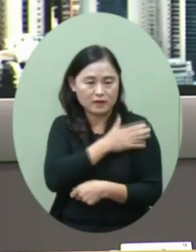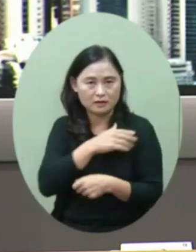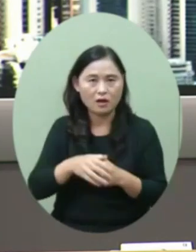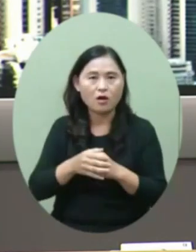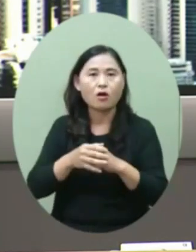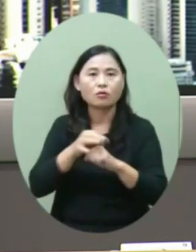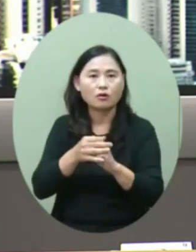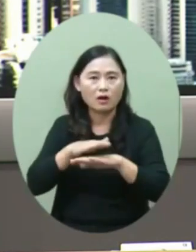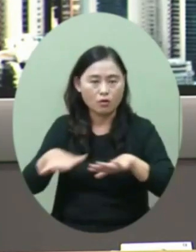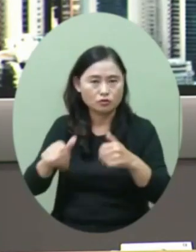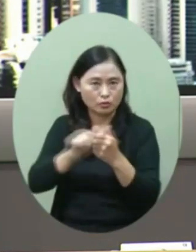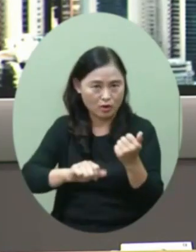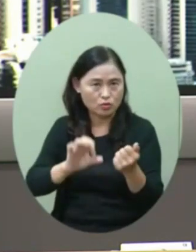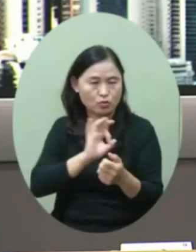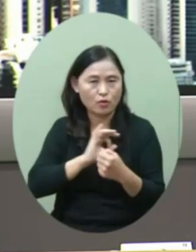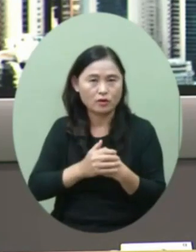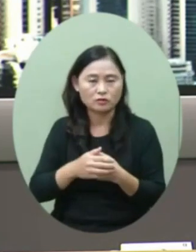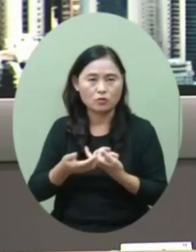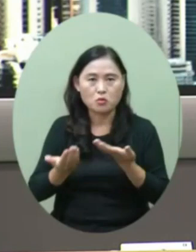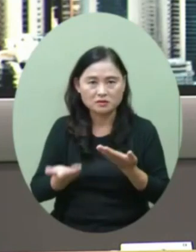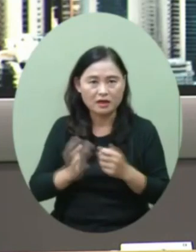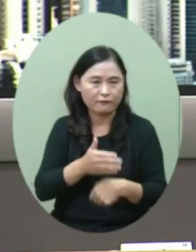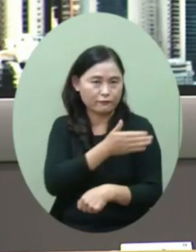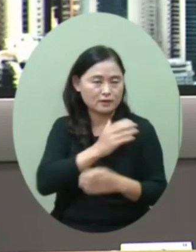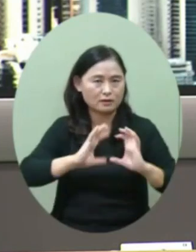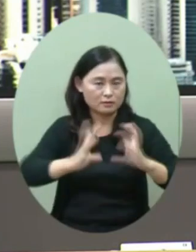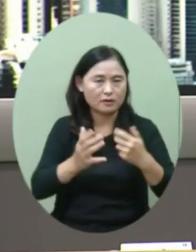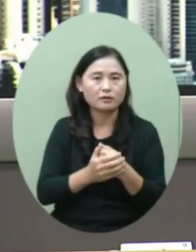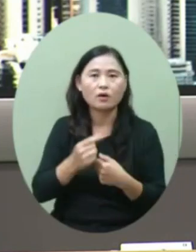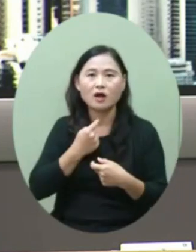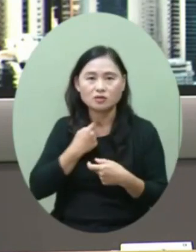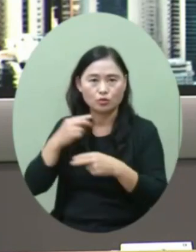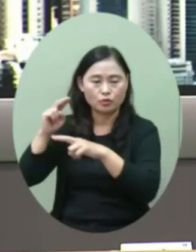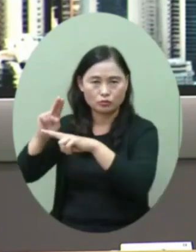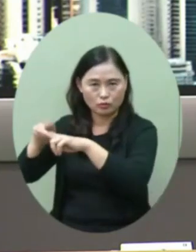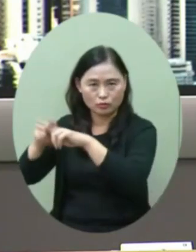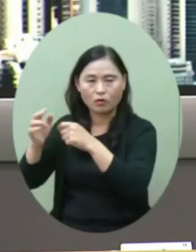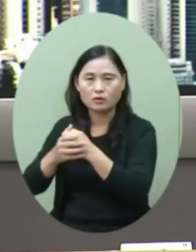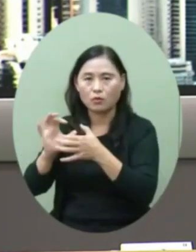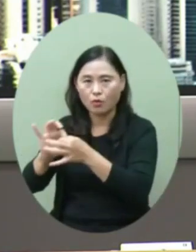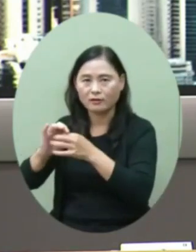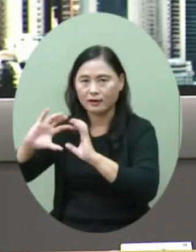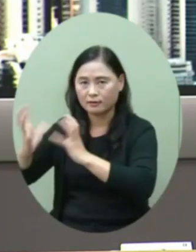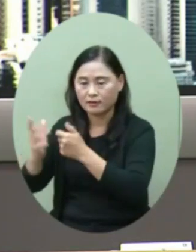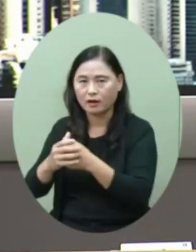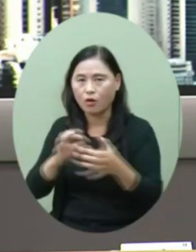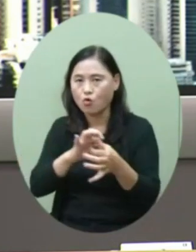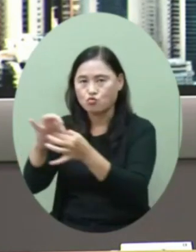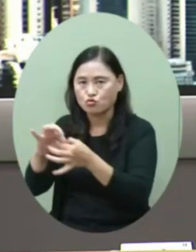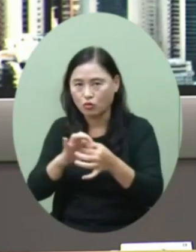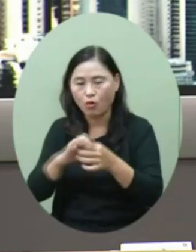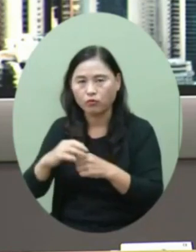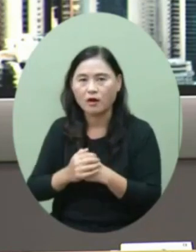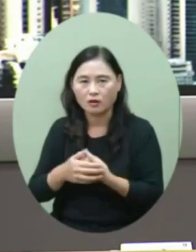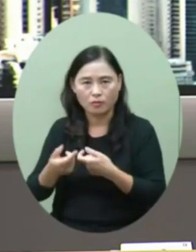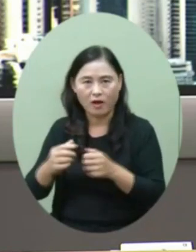government structure that includes the committee that I chair and the various executive arms, we must all keep